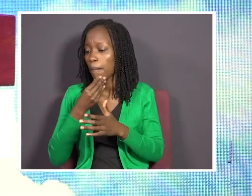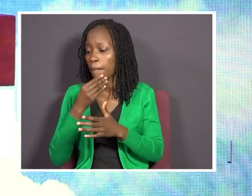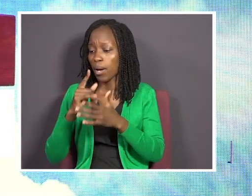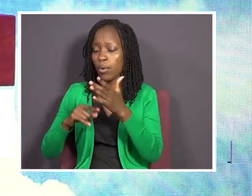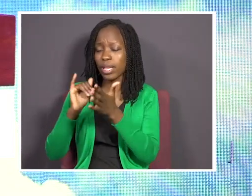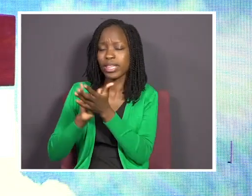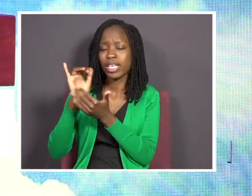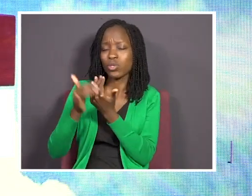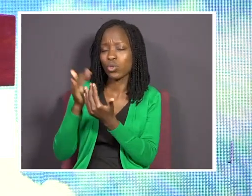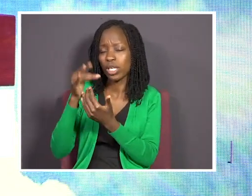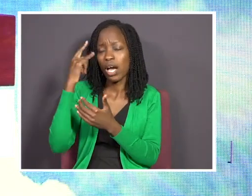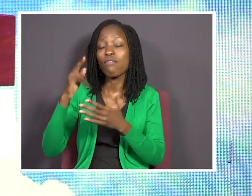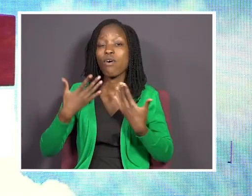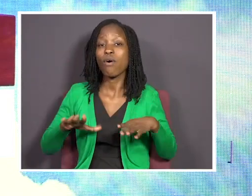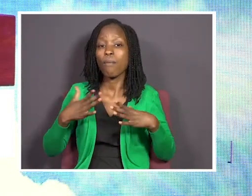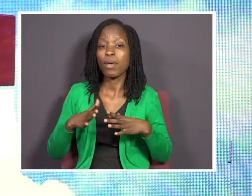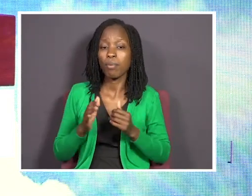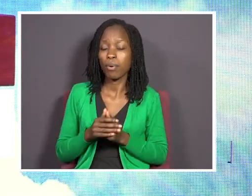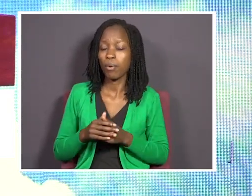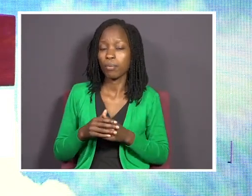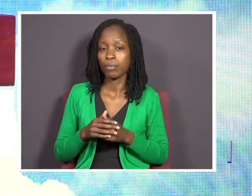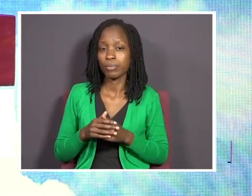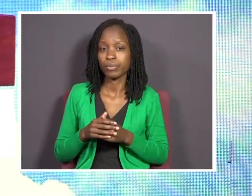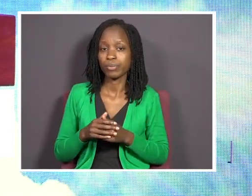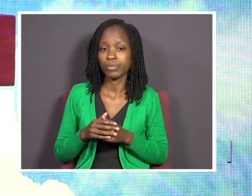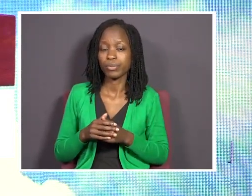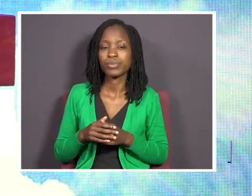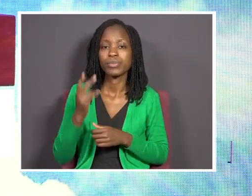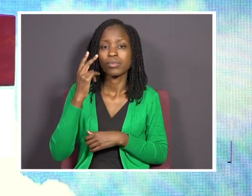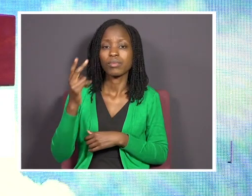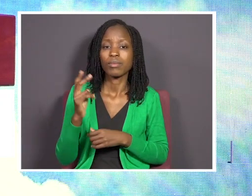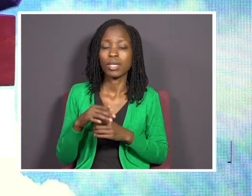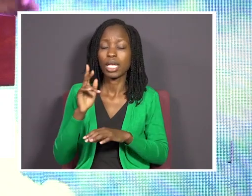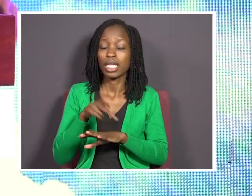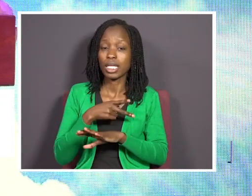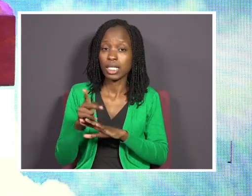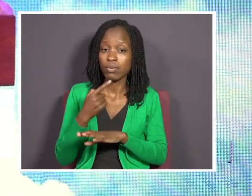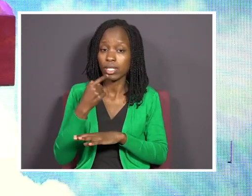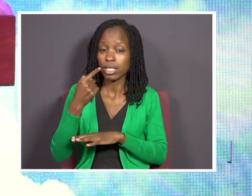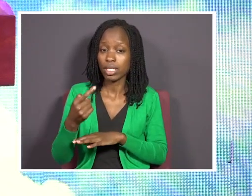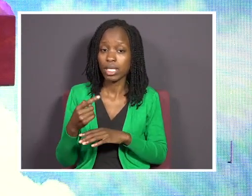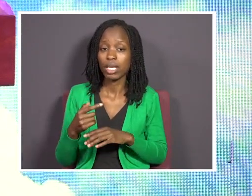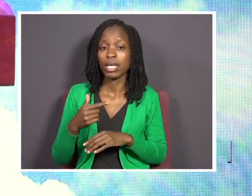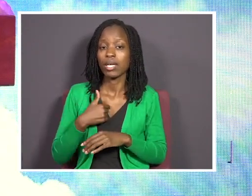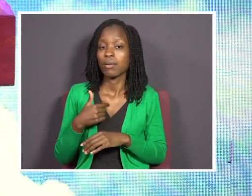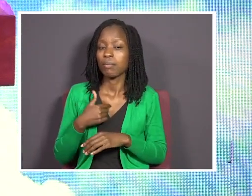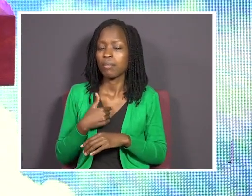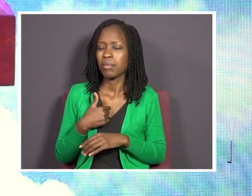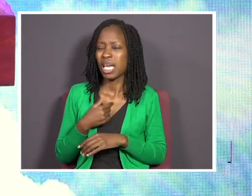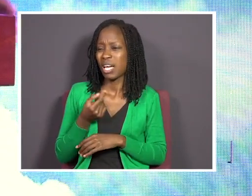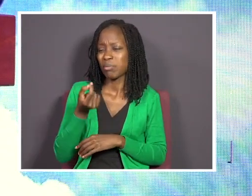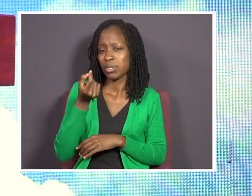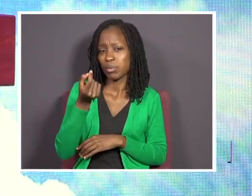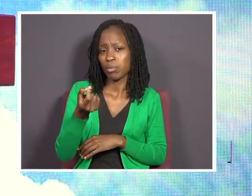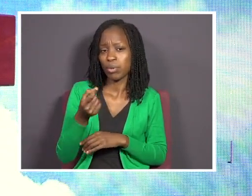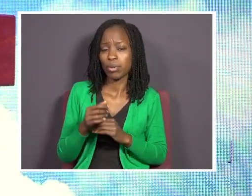of him? Human beings that you care for them. You see, the psalmist is saying, I am so small,